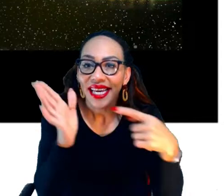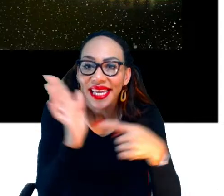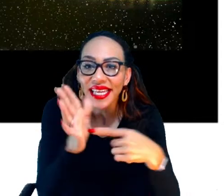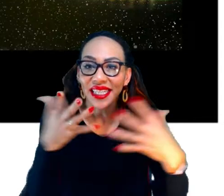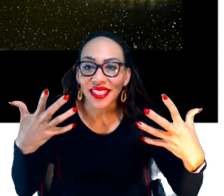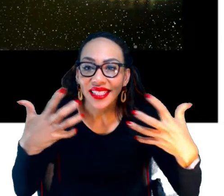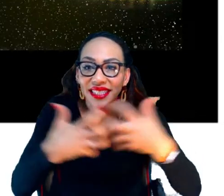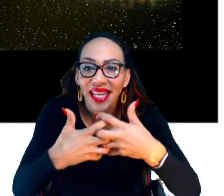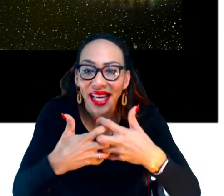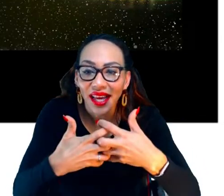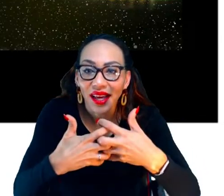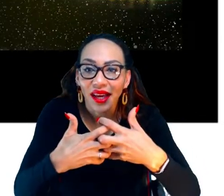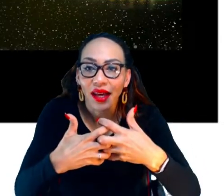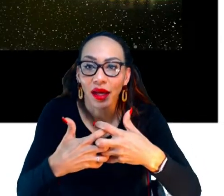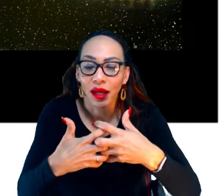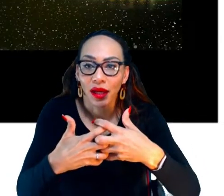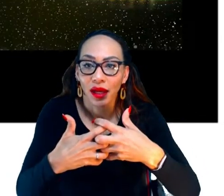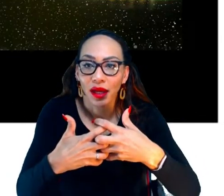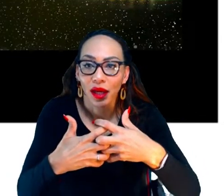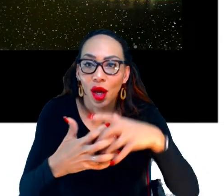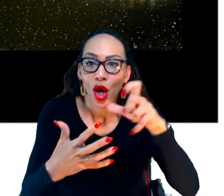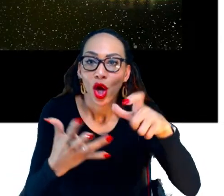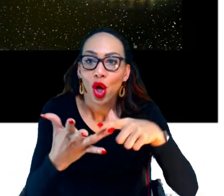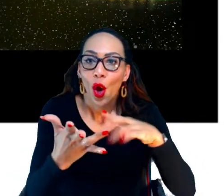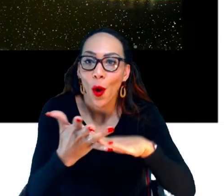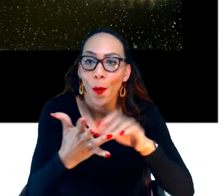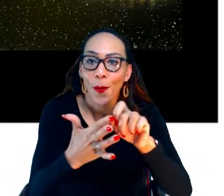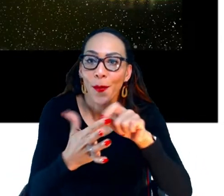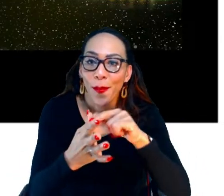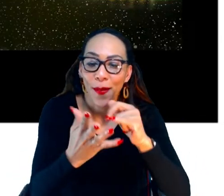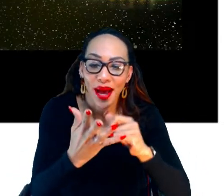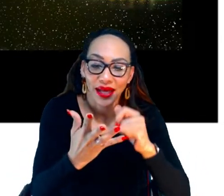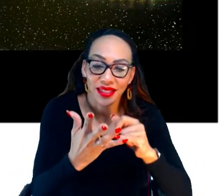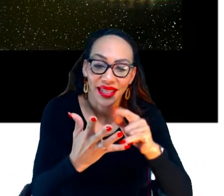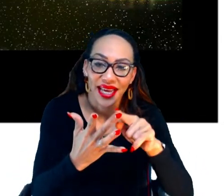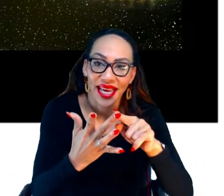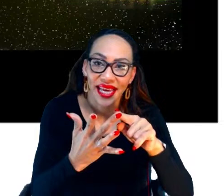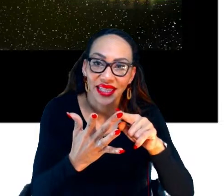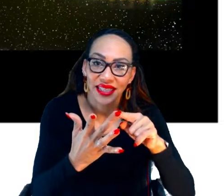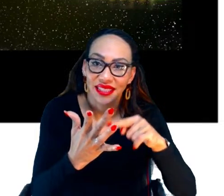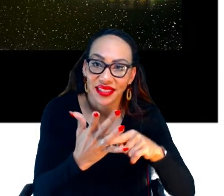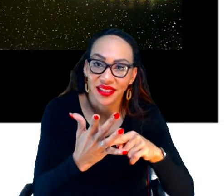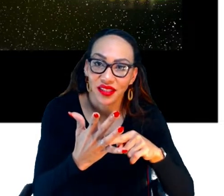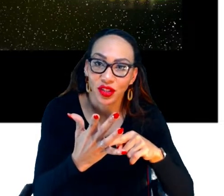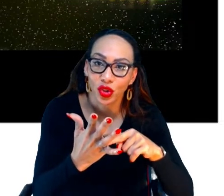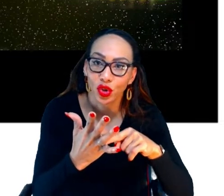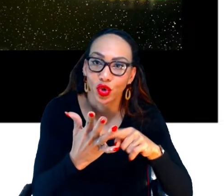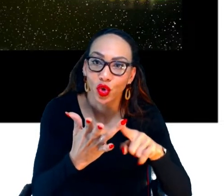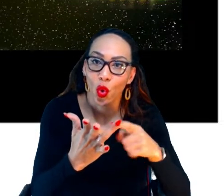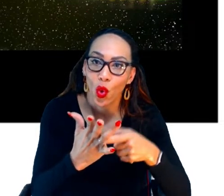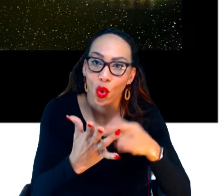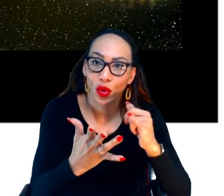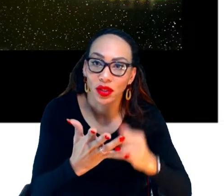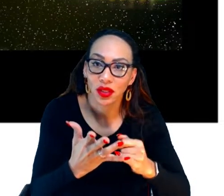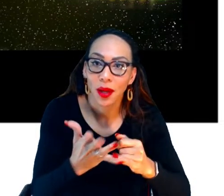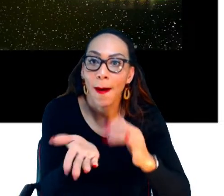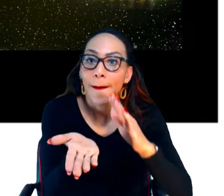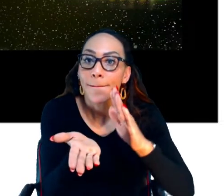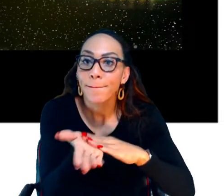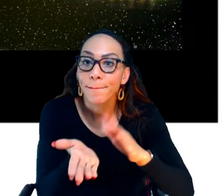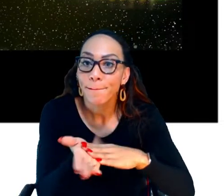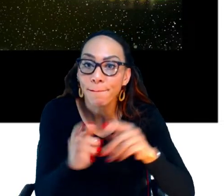you've got resistors there, and you've got the motherboard. And it just looks really architectural. So